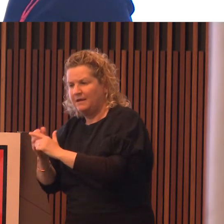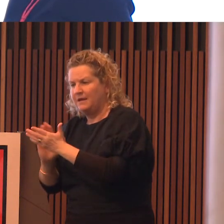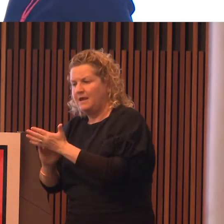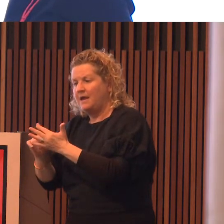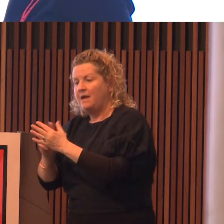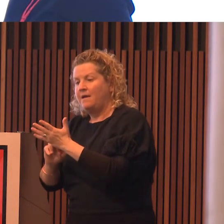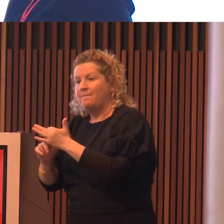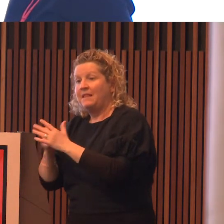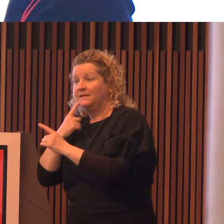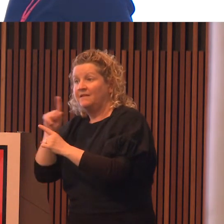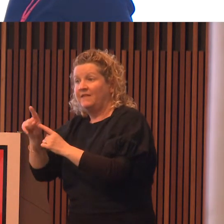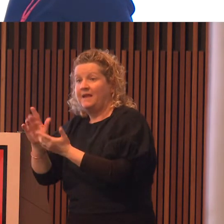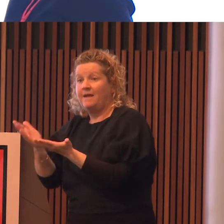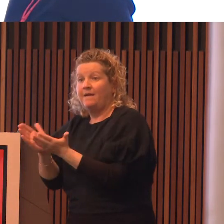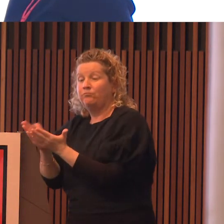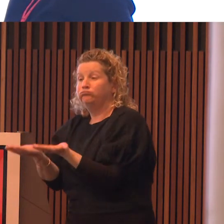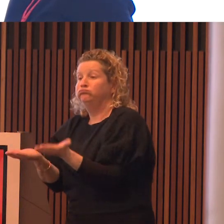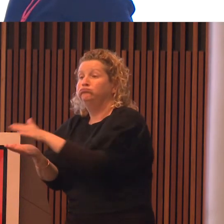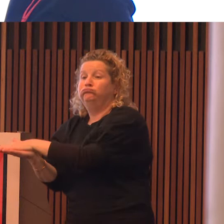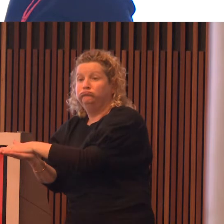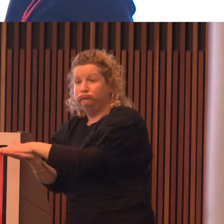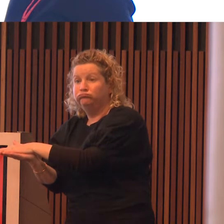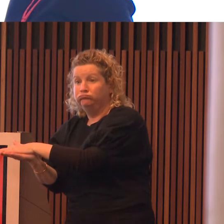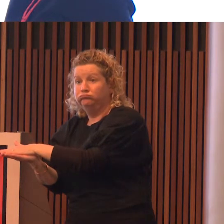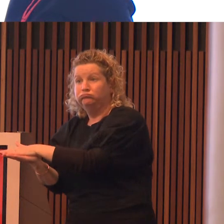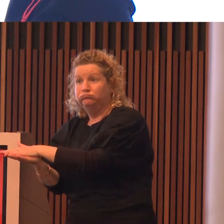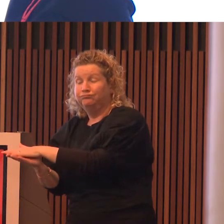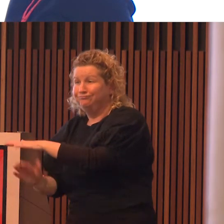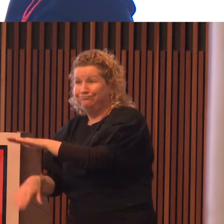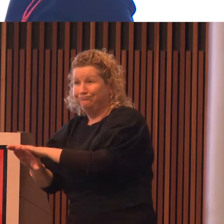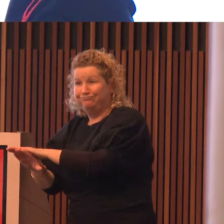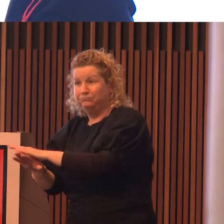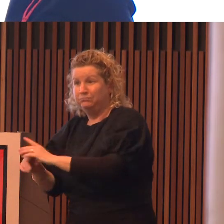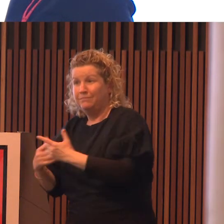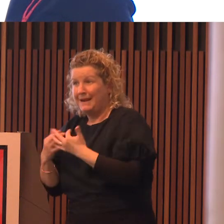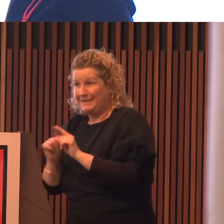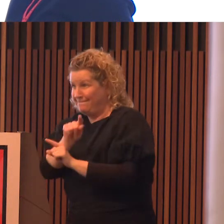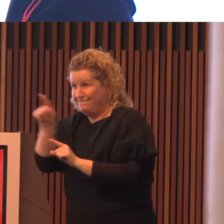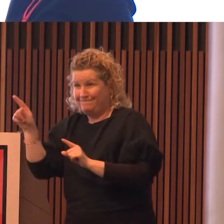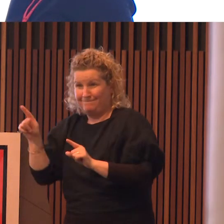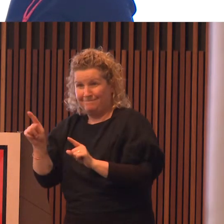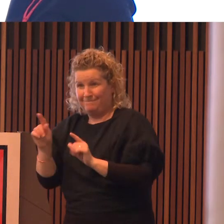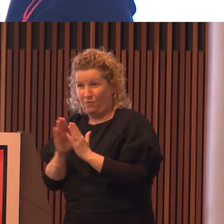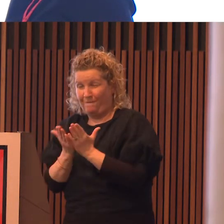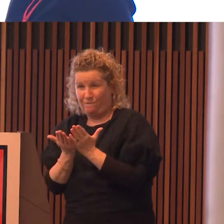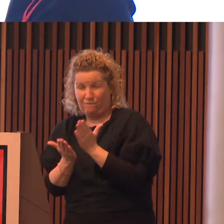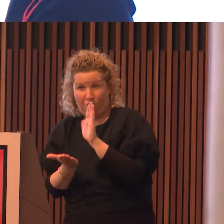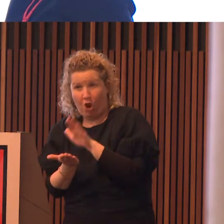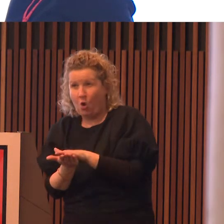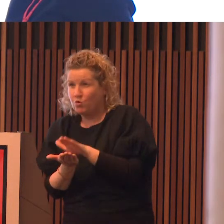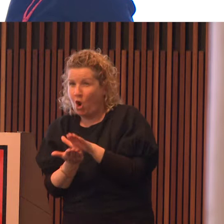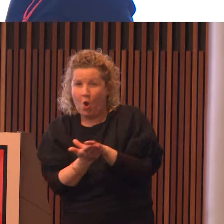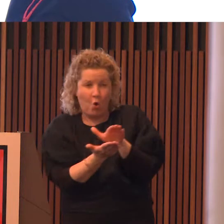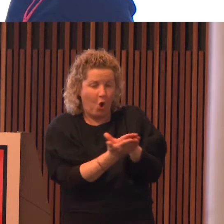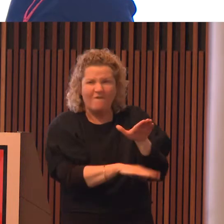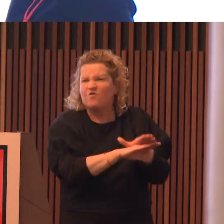their books, and many of you in the room, your advocacy organisations are currently at capacity. So the Tasmanian advocate Dominique yesterday was saying that on